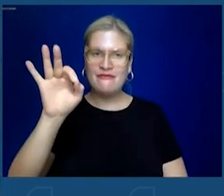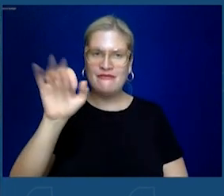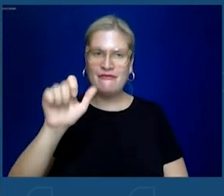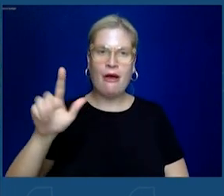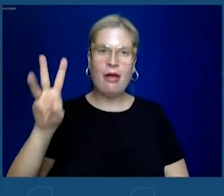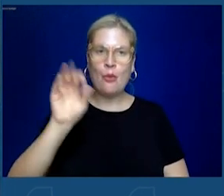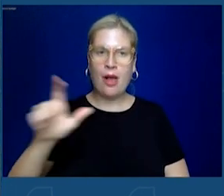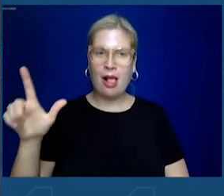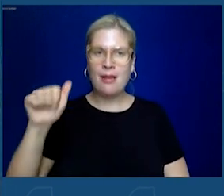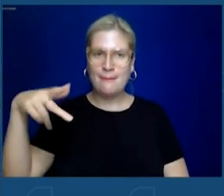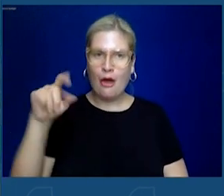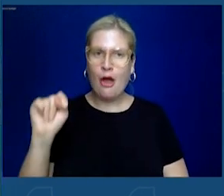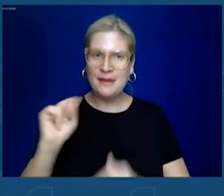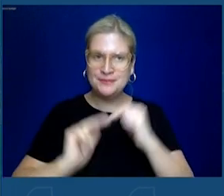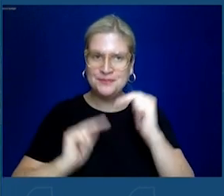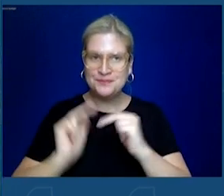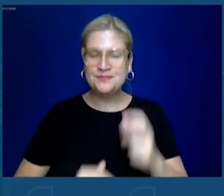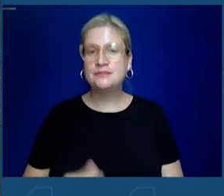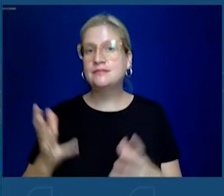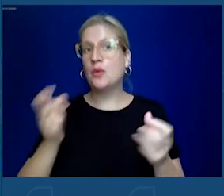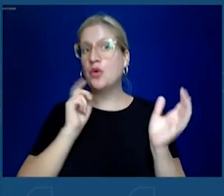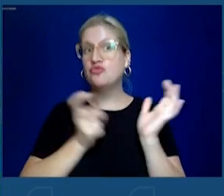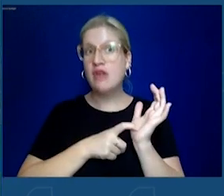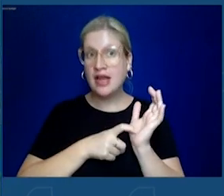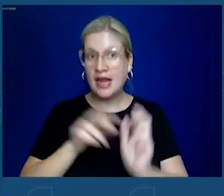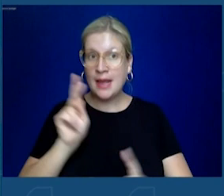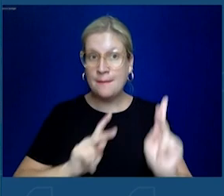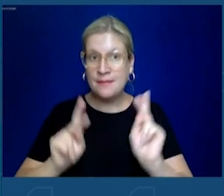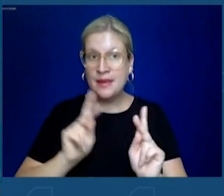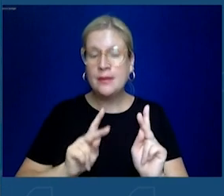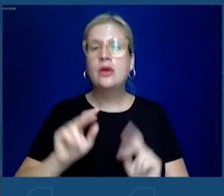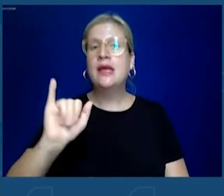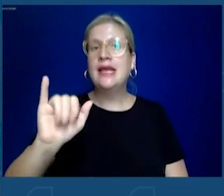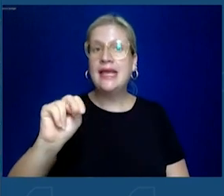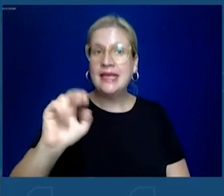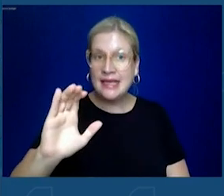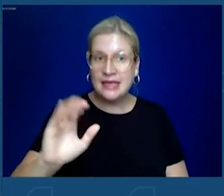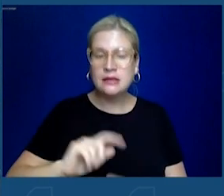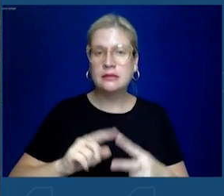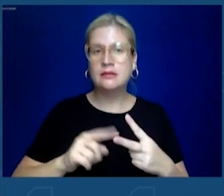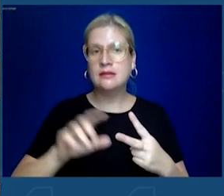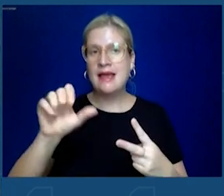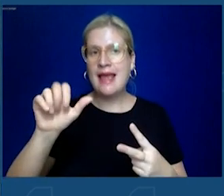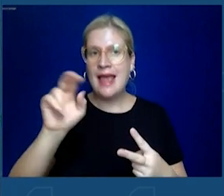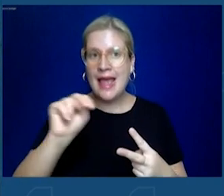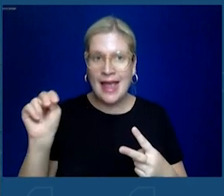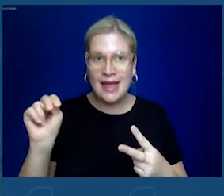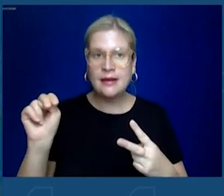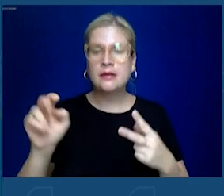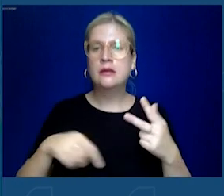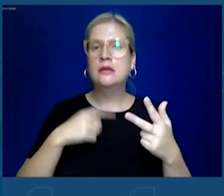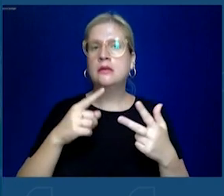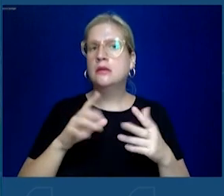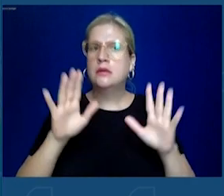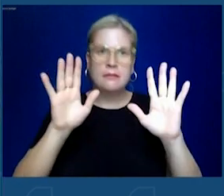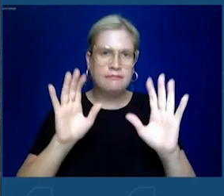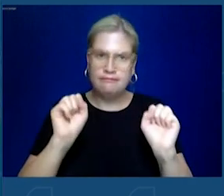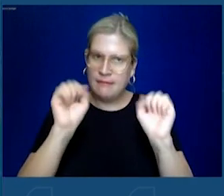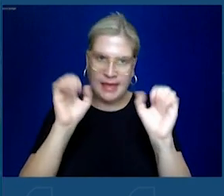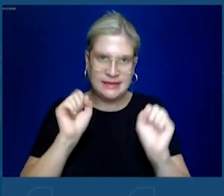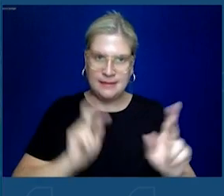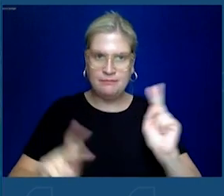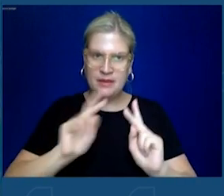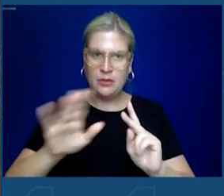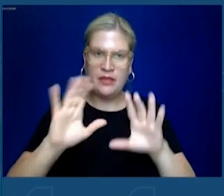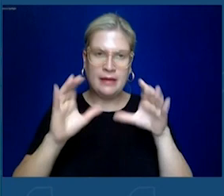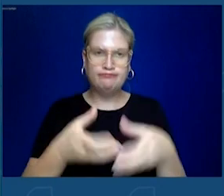to just recognize People Incorporated and Ann McCaffrey and the great people at that organization for the fine